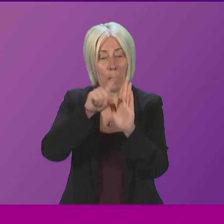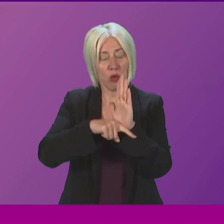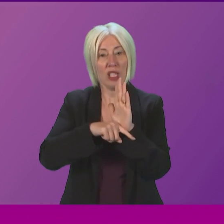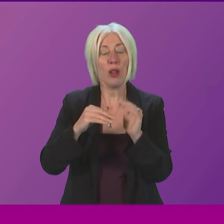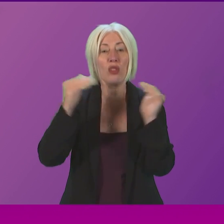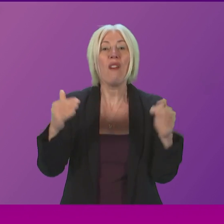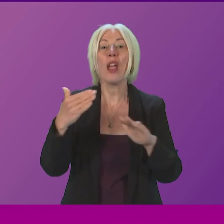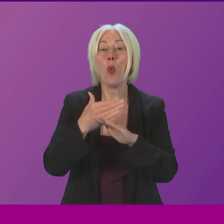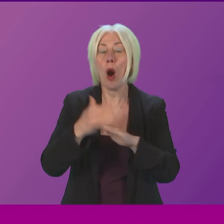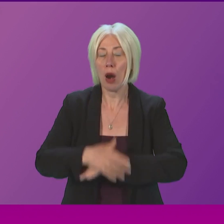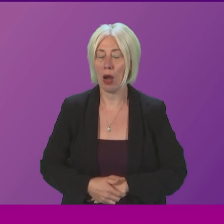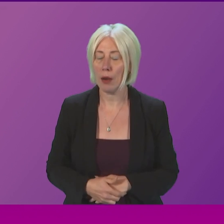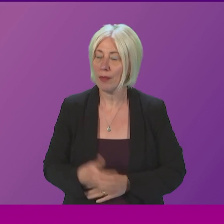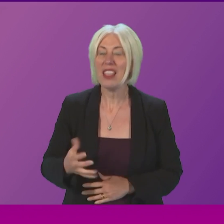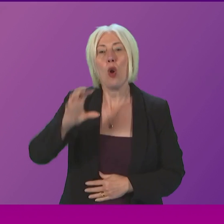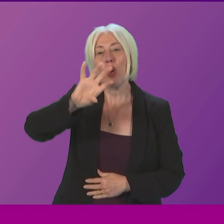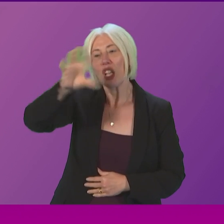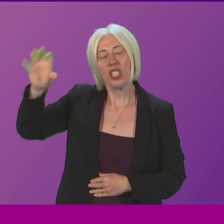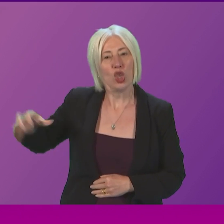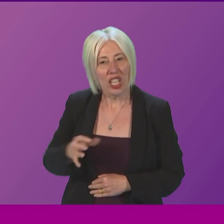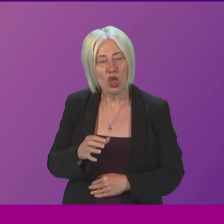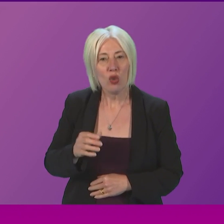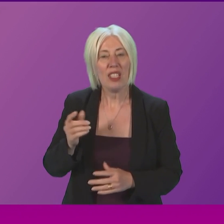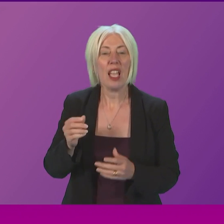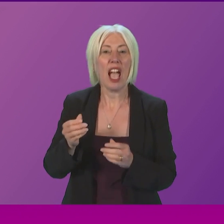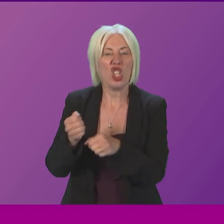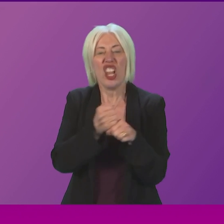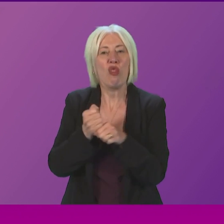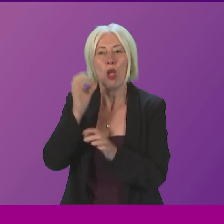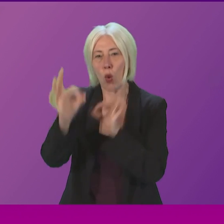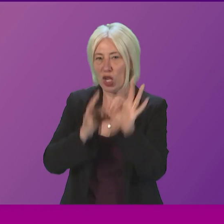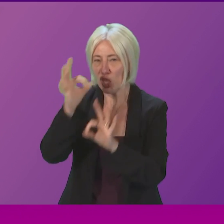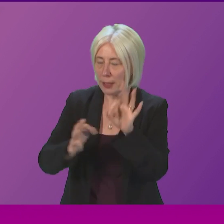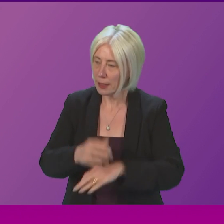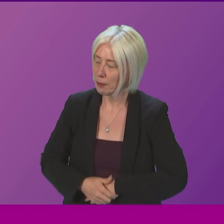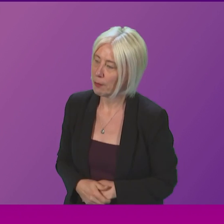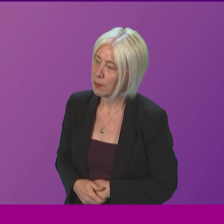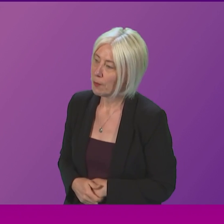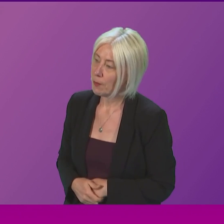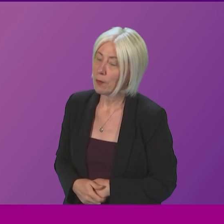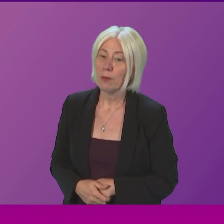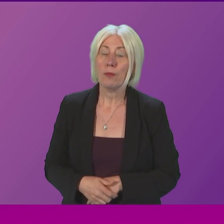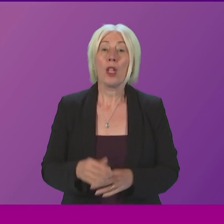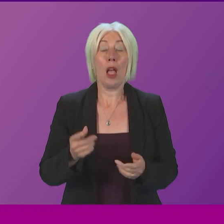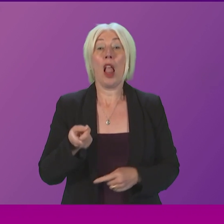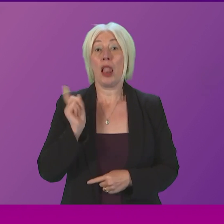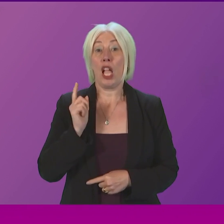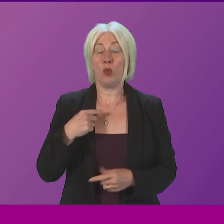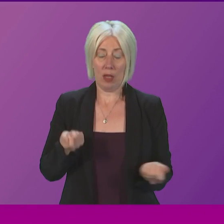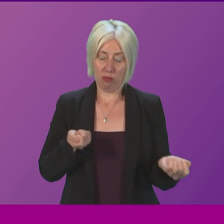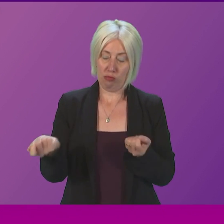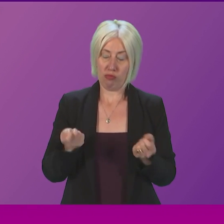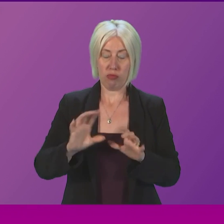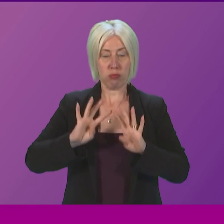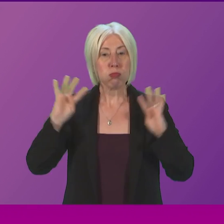We move to constituency and general supplementaries, and I call Rona Mackay. Thank you, Presiding Officer. Last week I chaired a round table